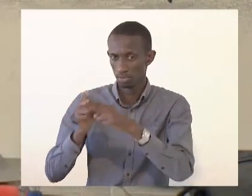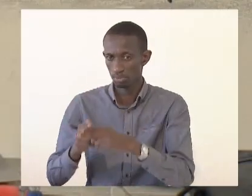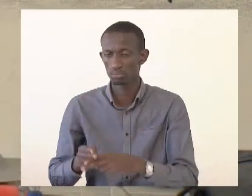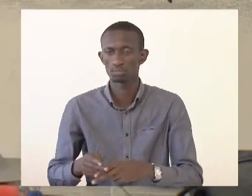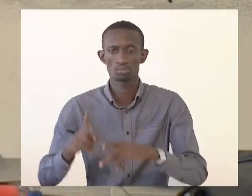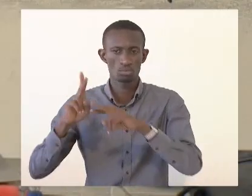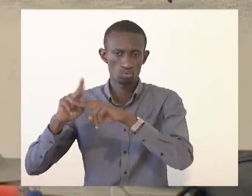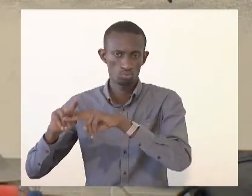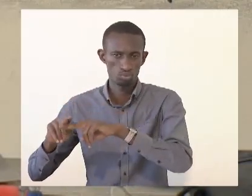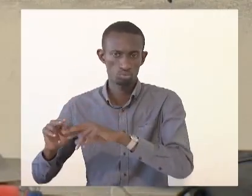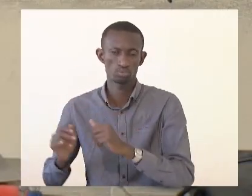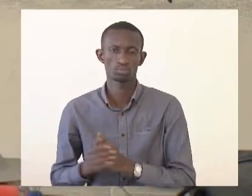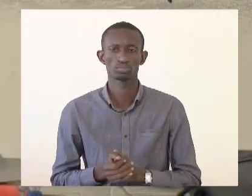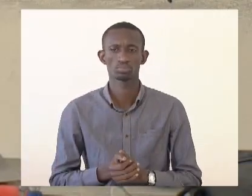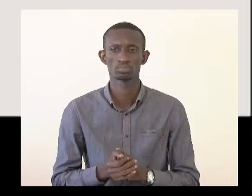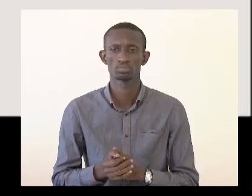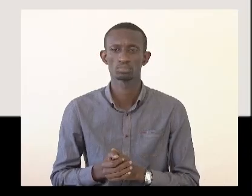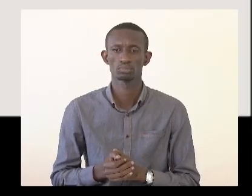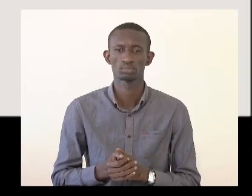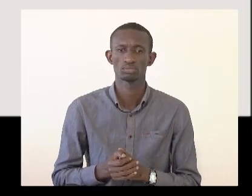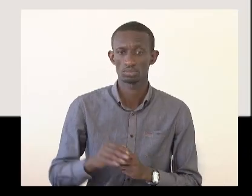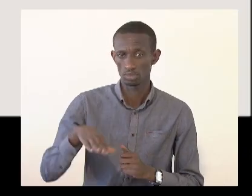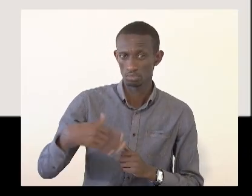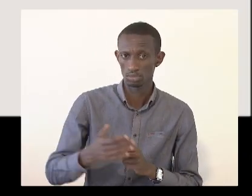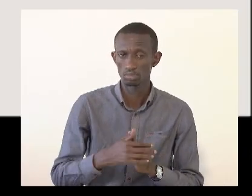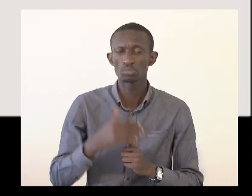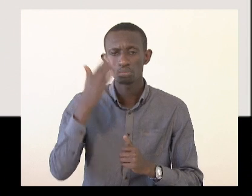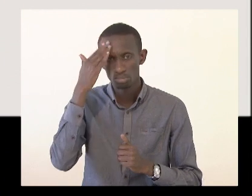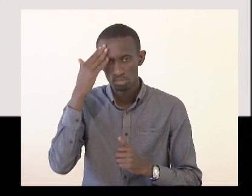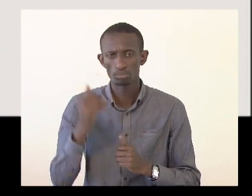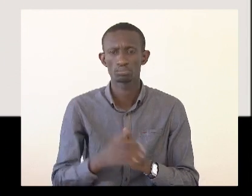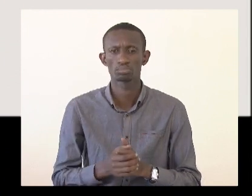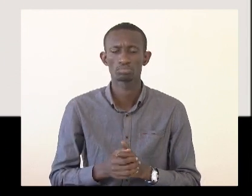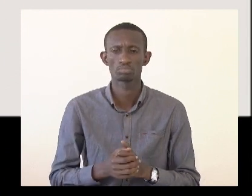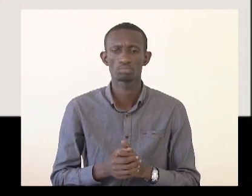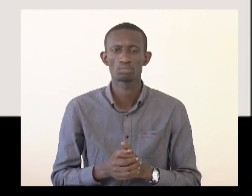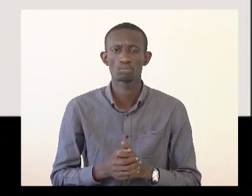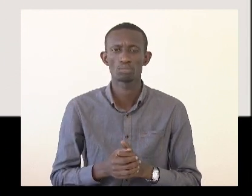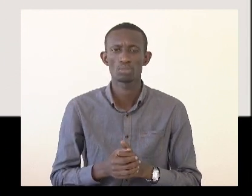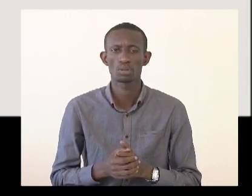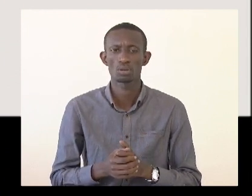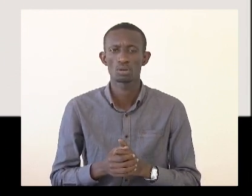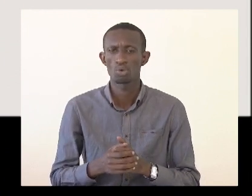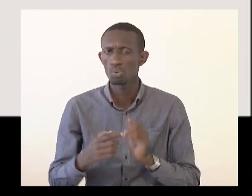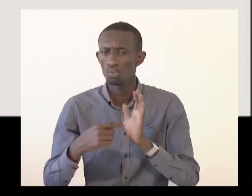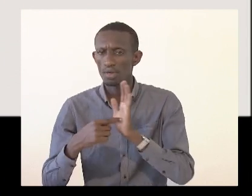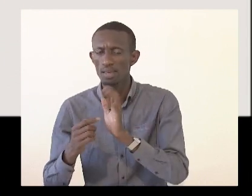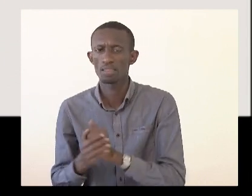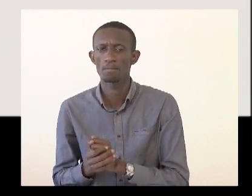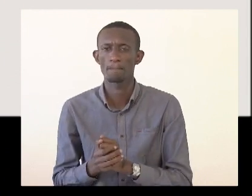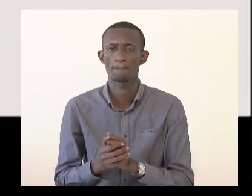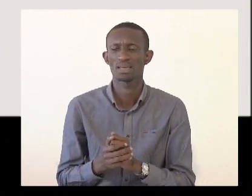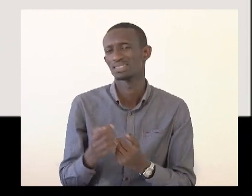And lastly, we will be able to state some of the uses of the common salts. Some of the